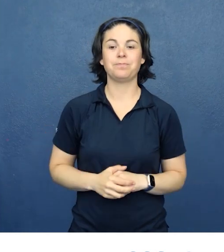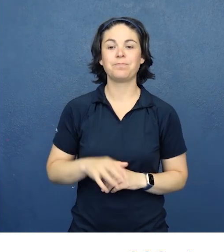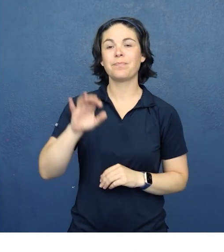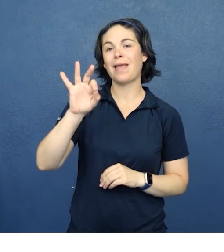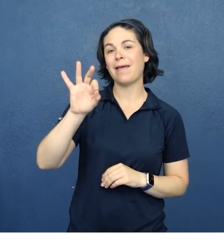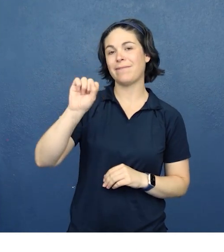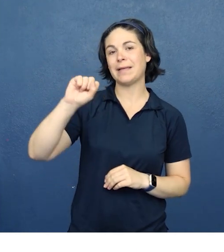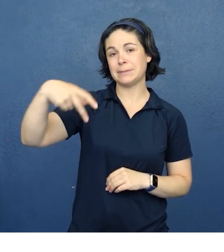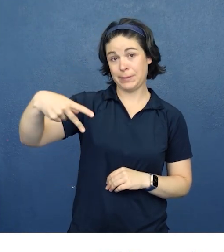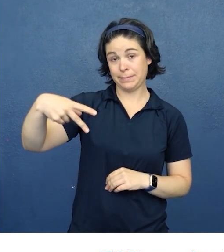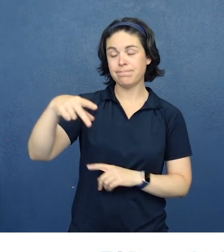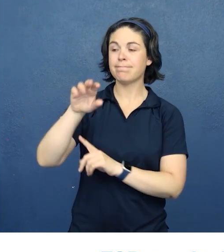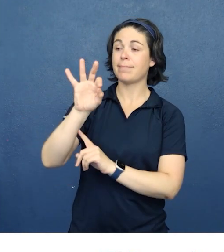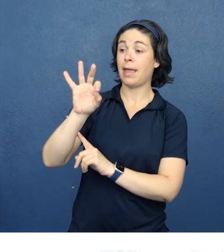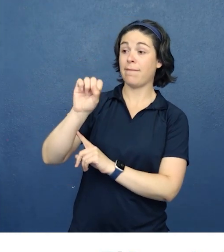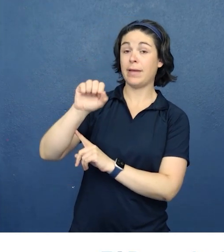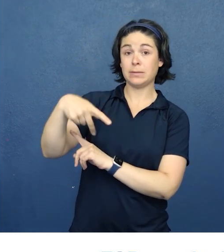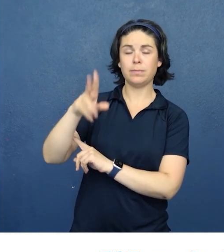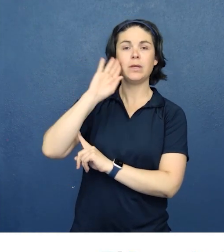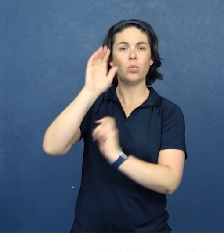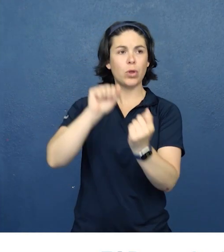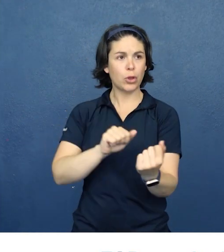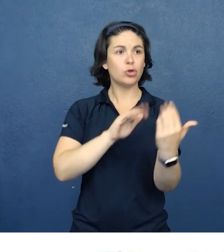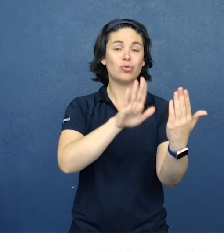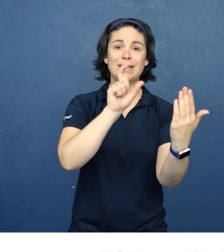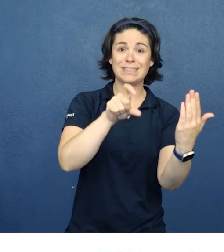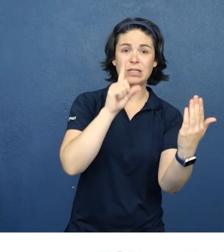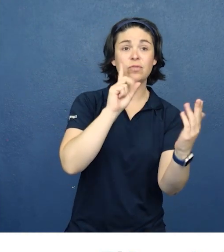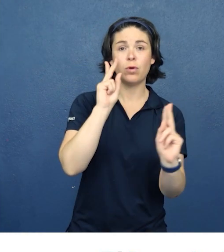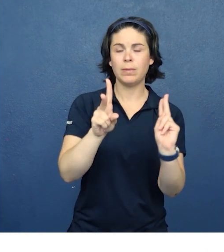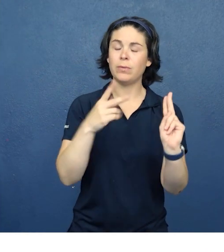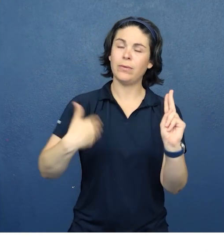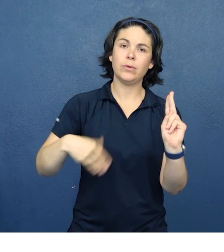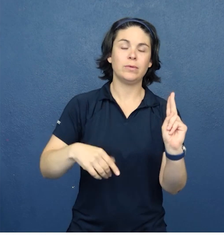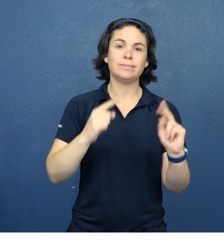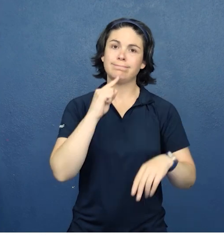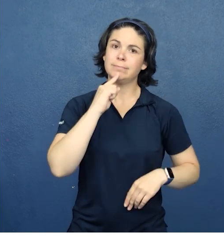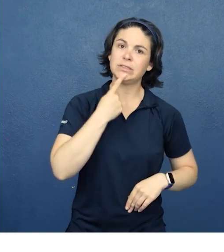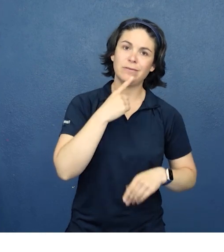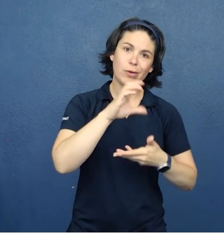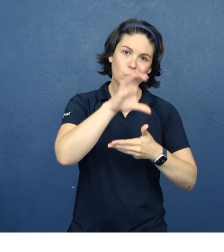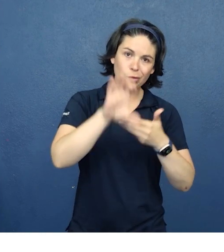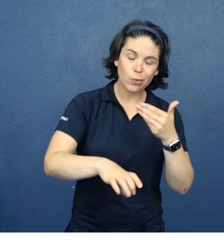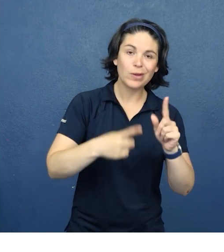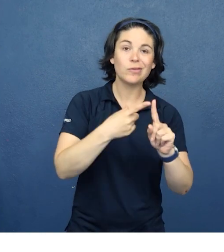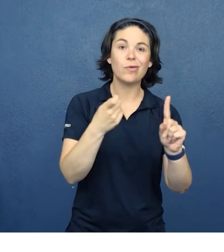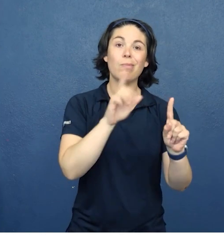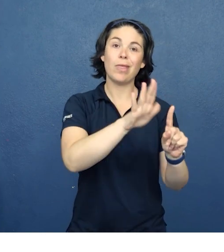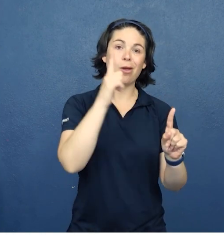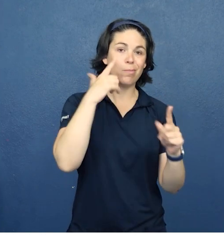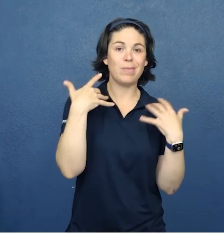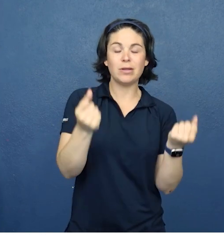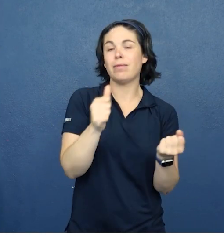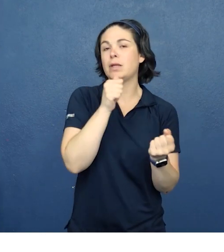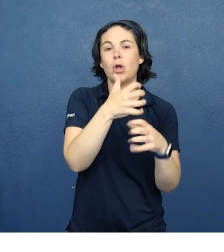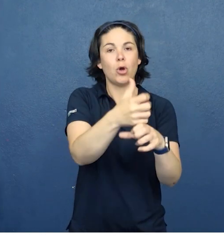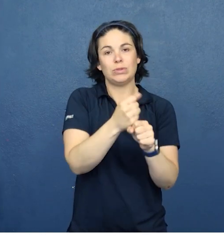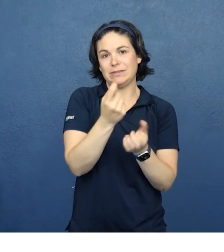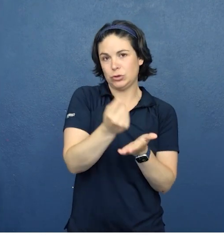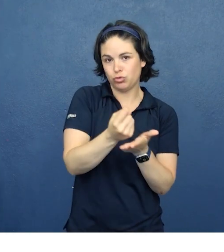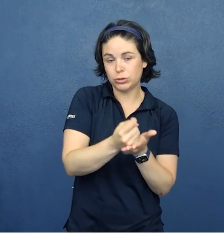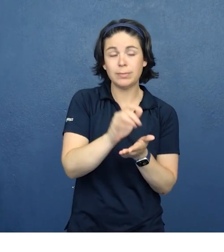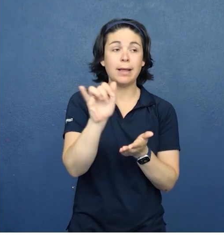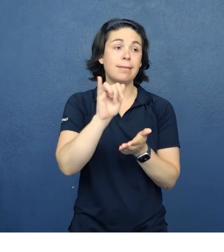FSP. FSP are designed to address the needs of people who have had the greatest consequences due to untreated mental